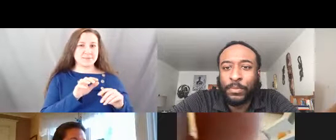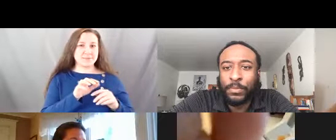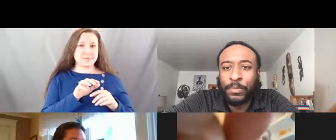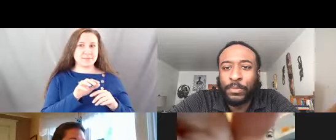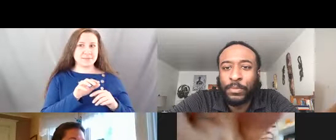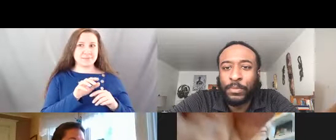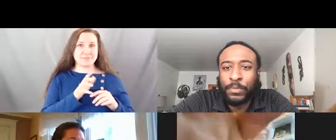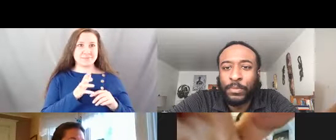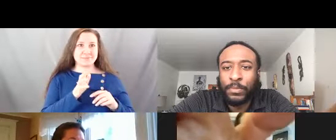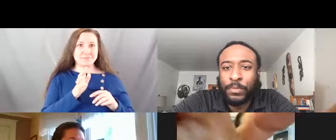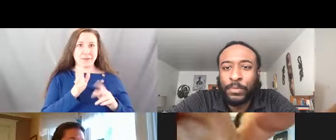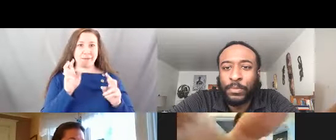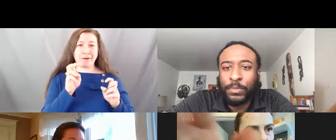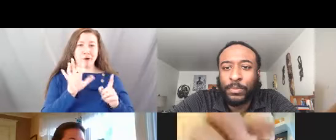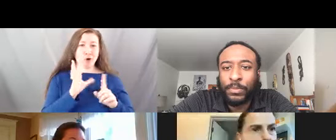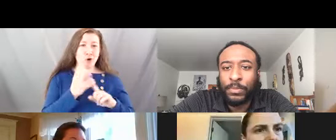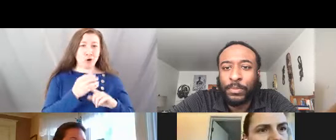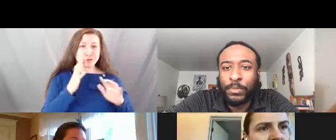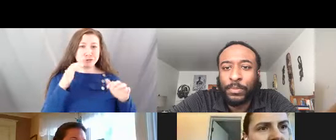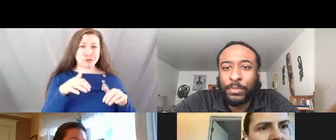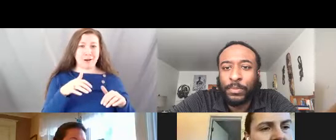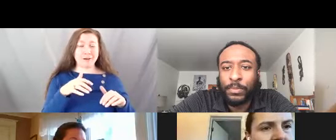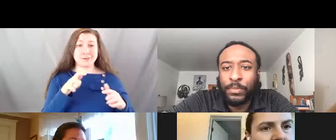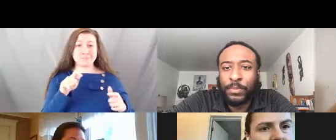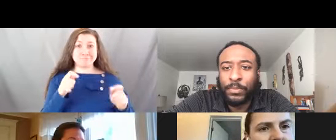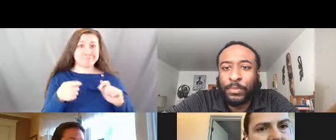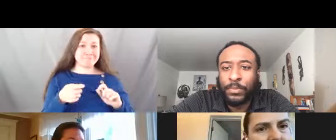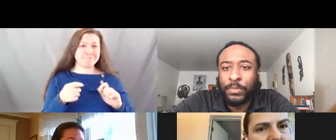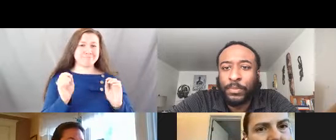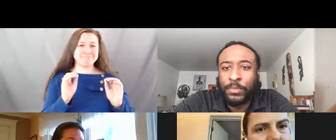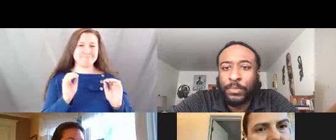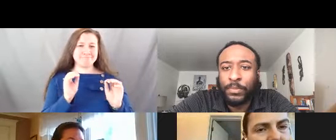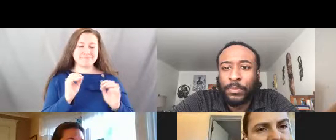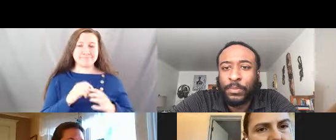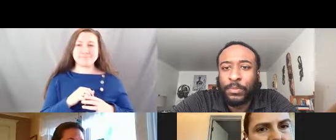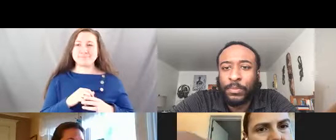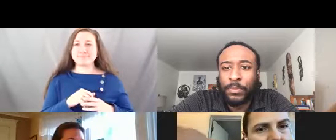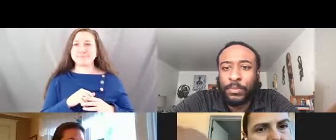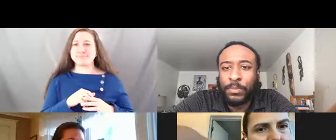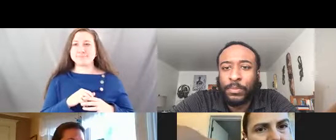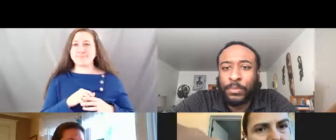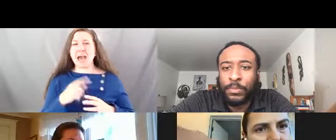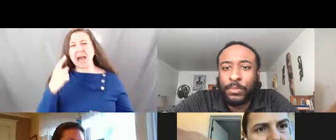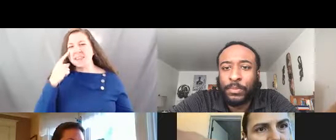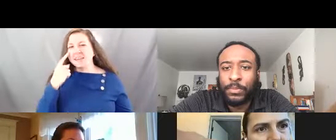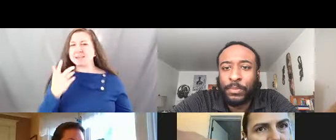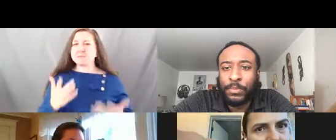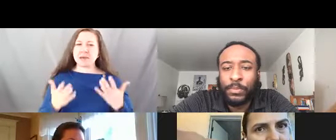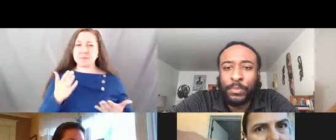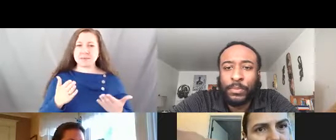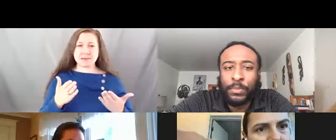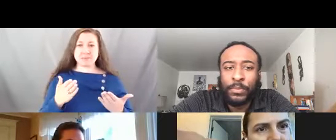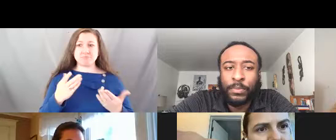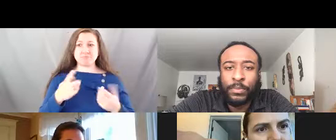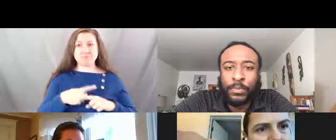of a culture shock over there or anything. But I think the biggest difference I would